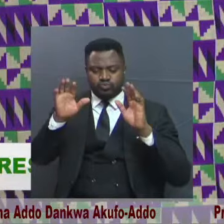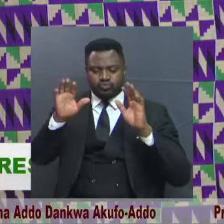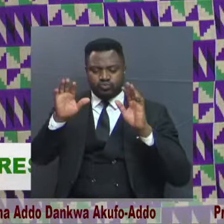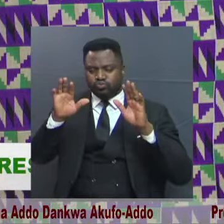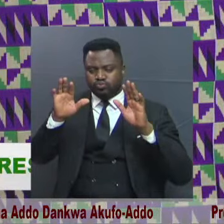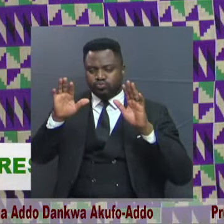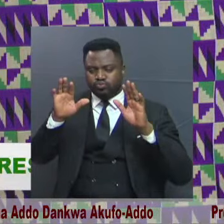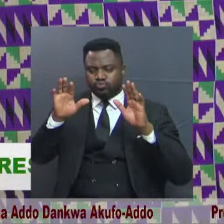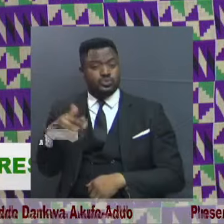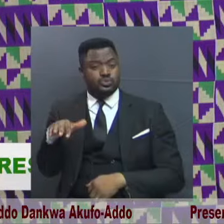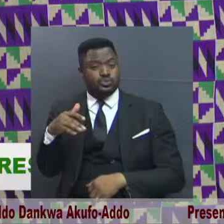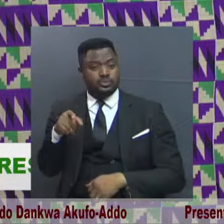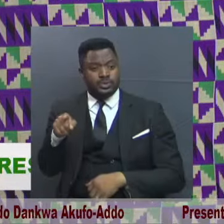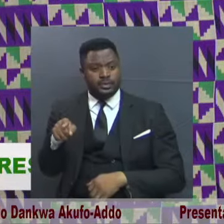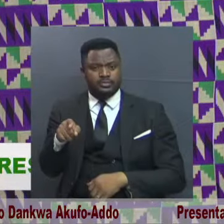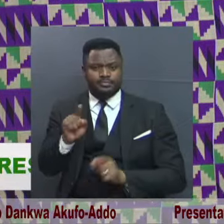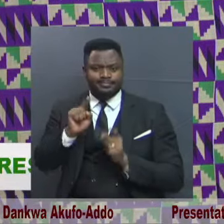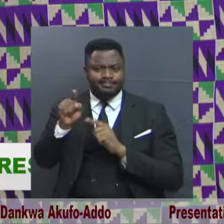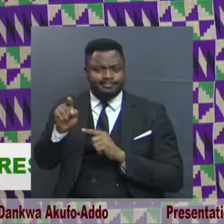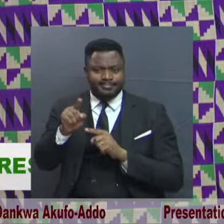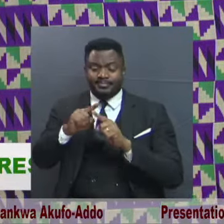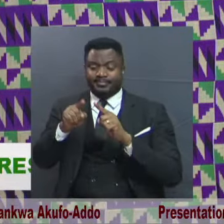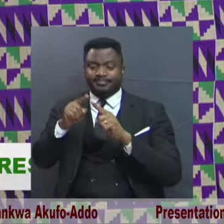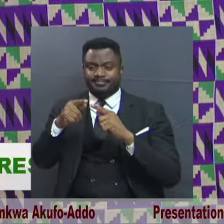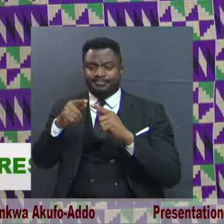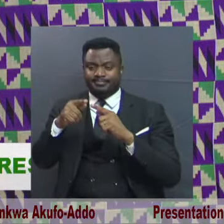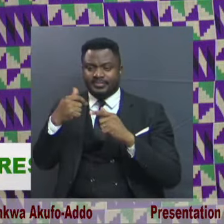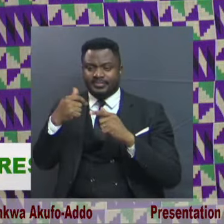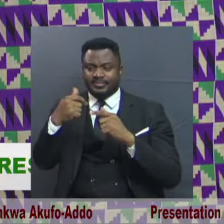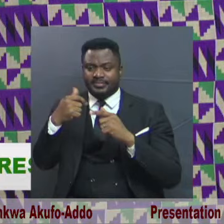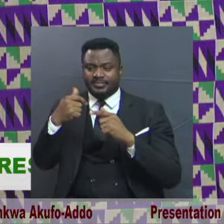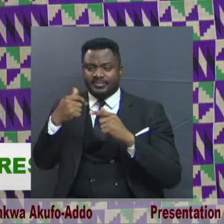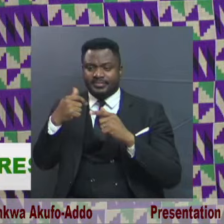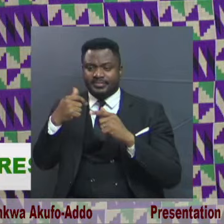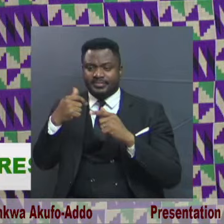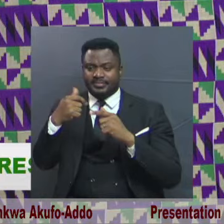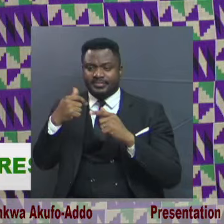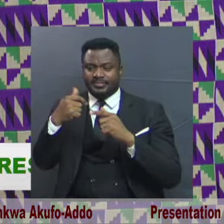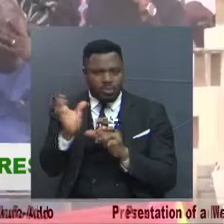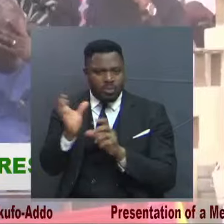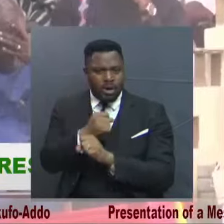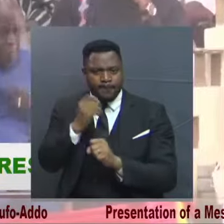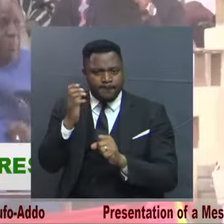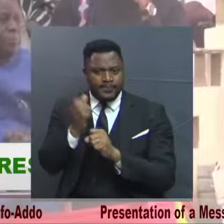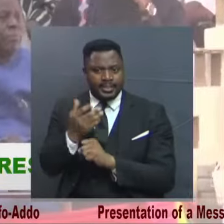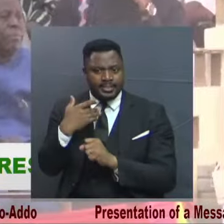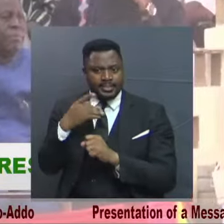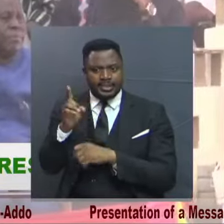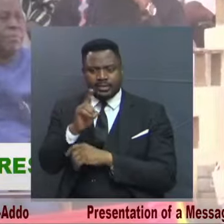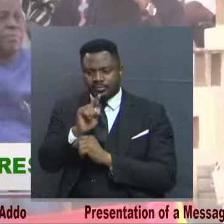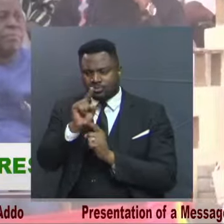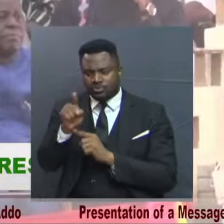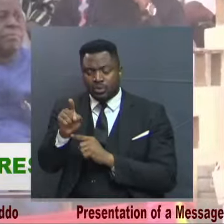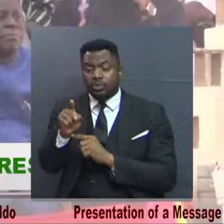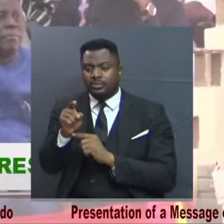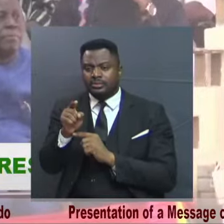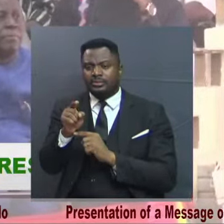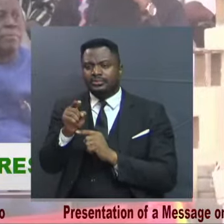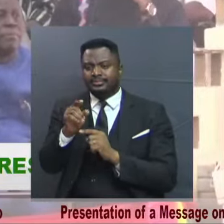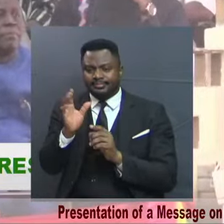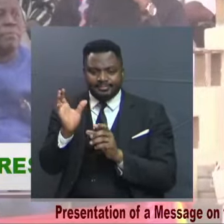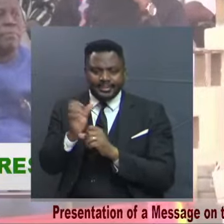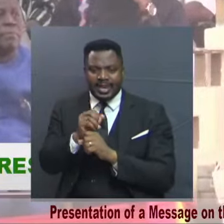creditably they've gone for 10 monthes without any loss until last December when they lost narrowly to